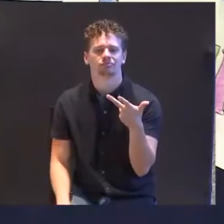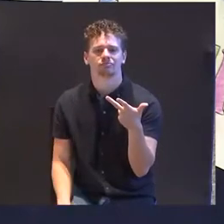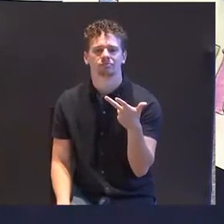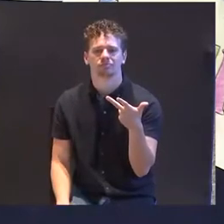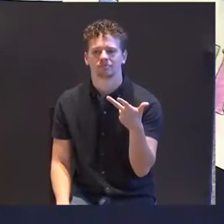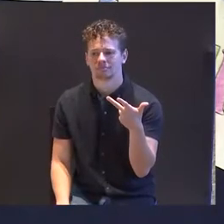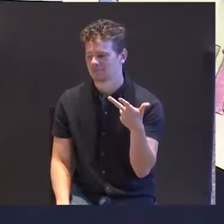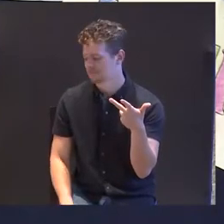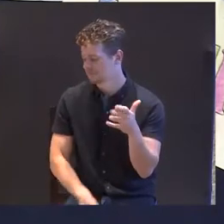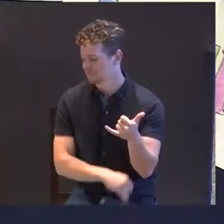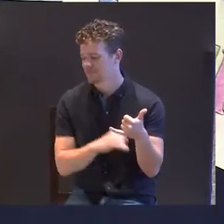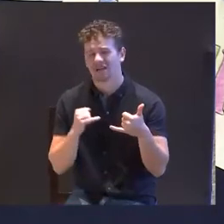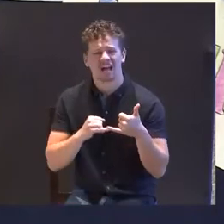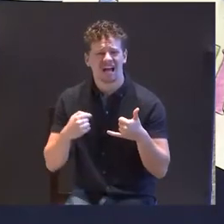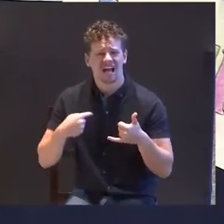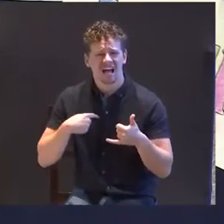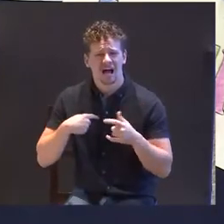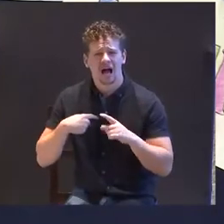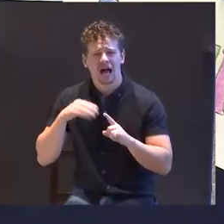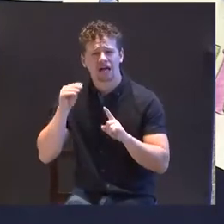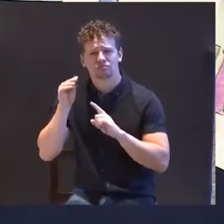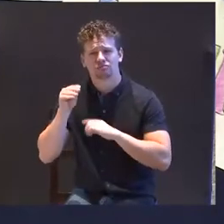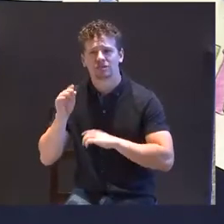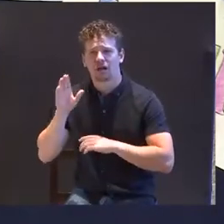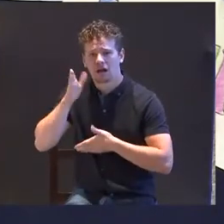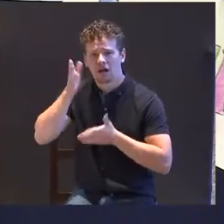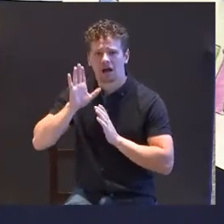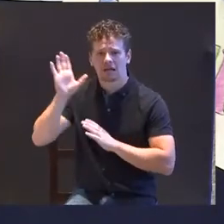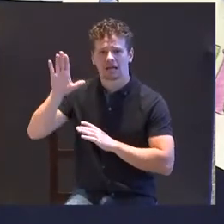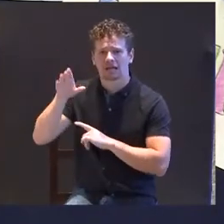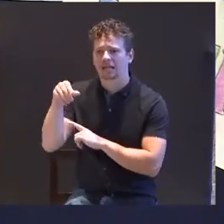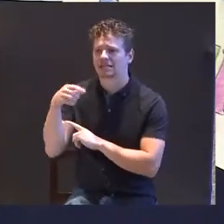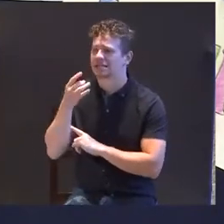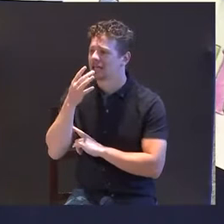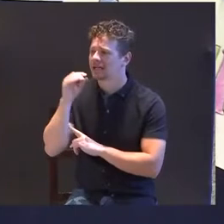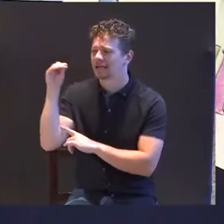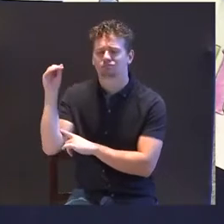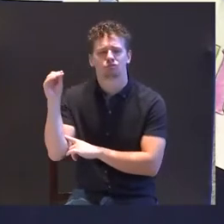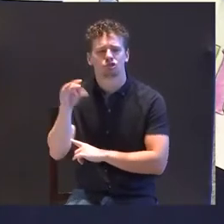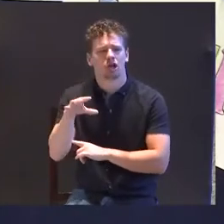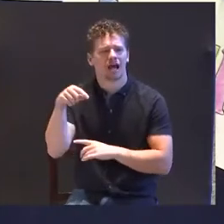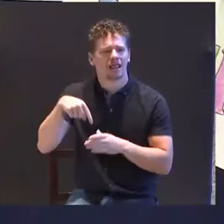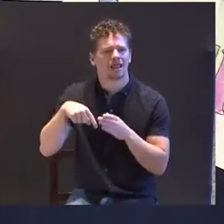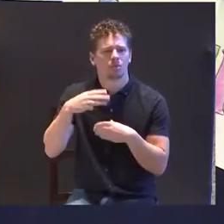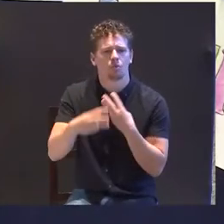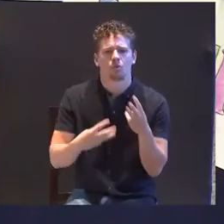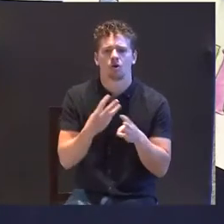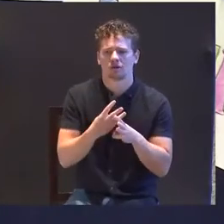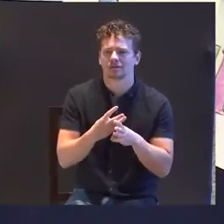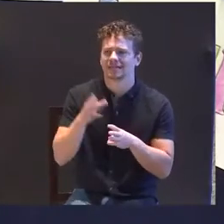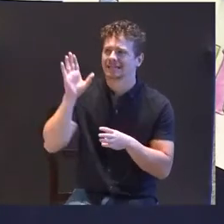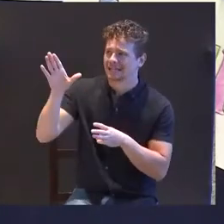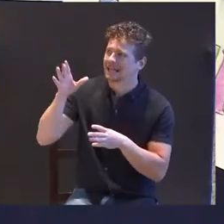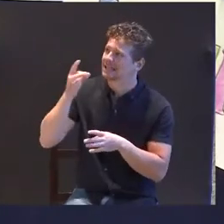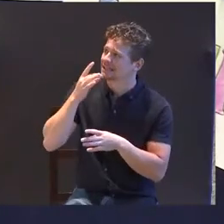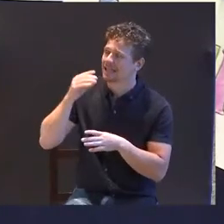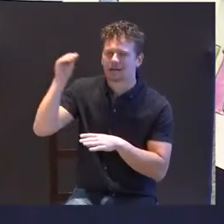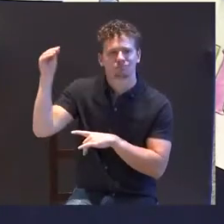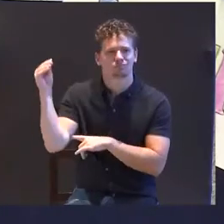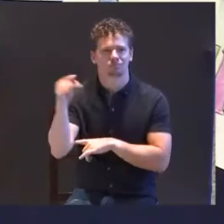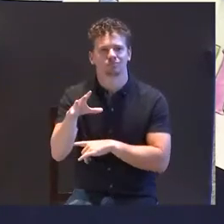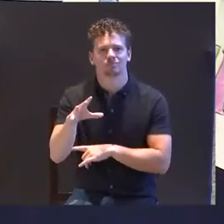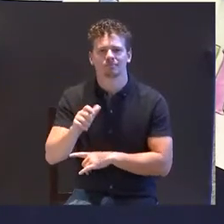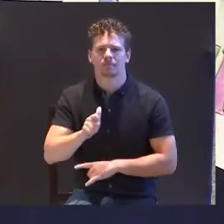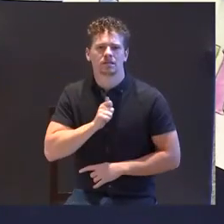together, I shine God's light in the world. Again, I shine God's light in the